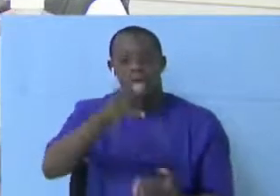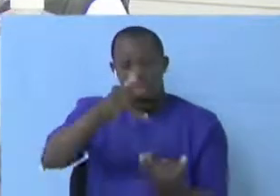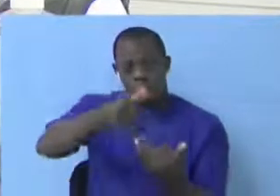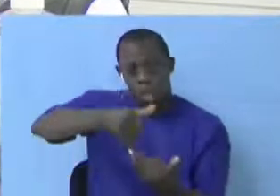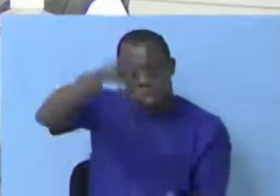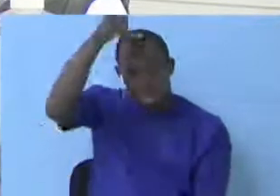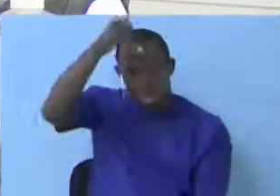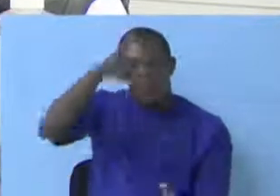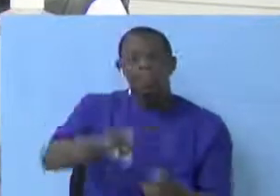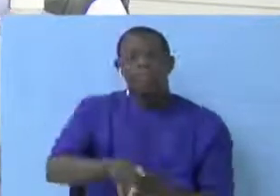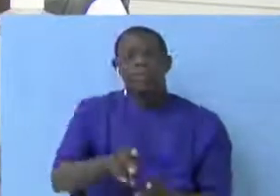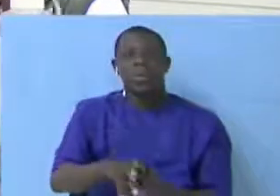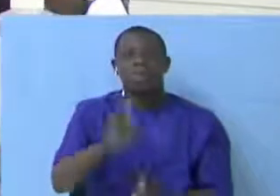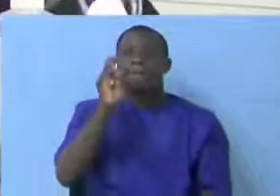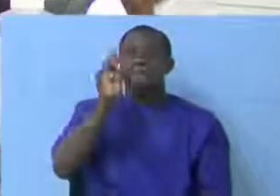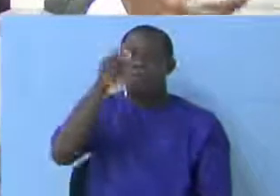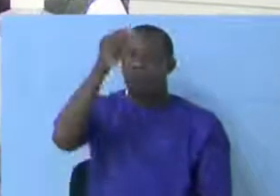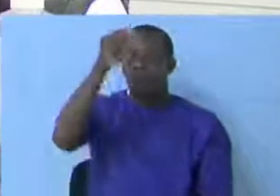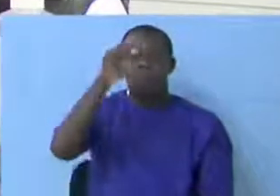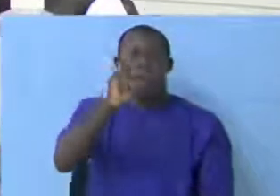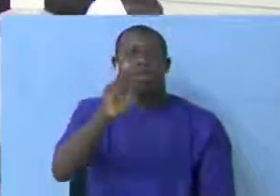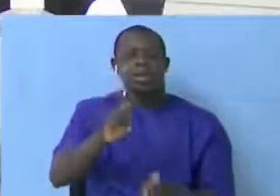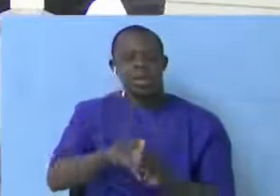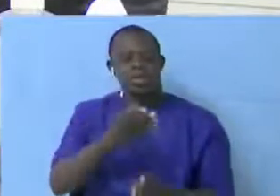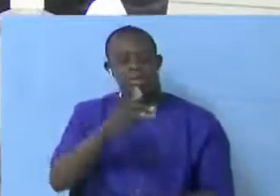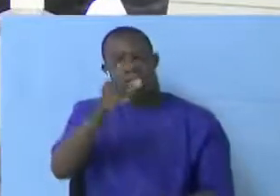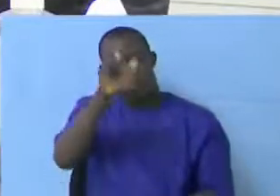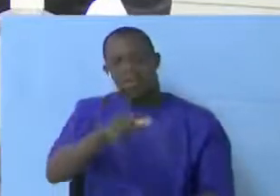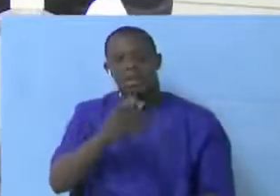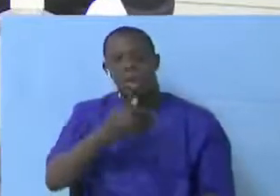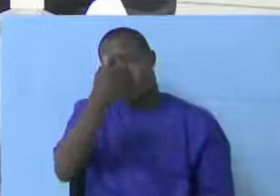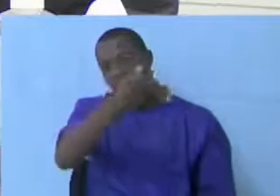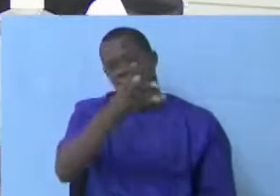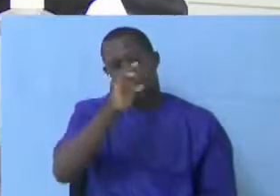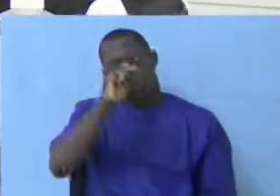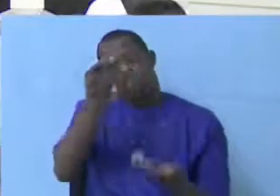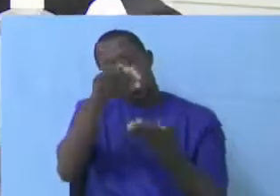They shoot him one goal and he was there, he didn't die.